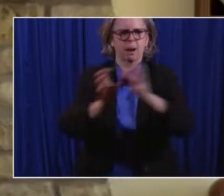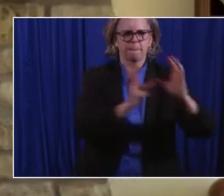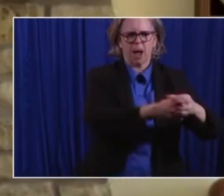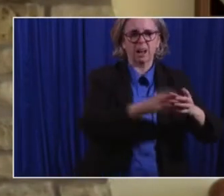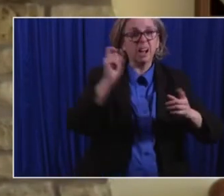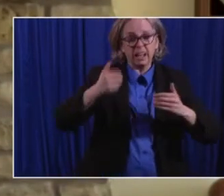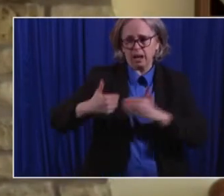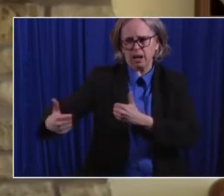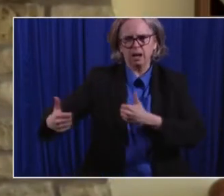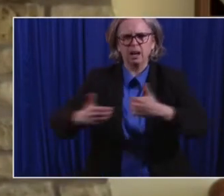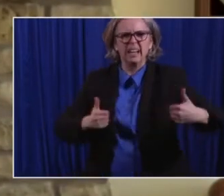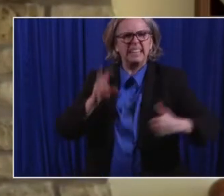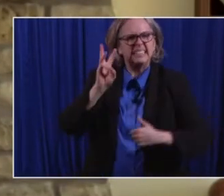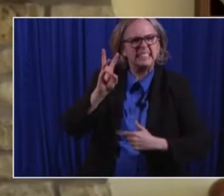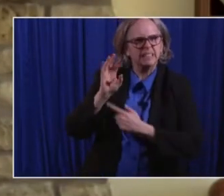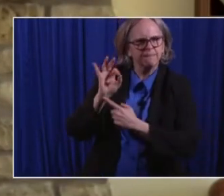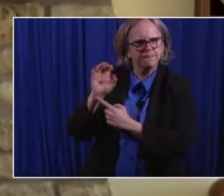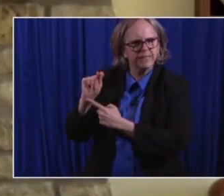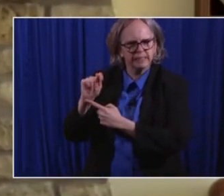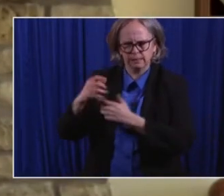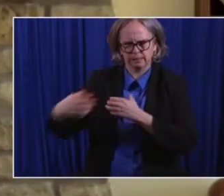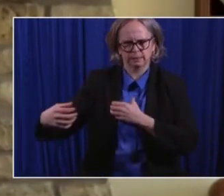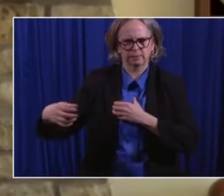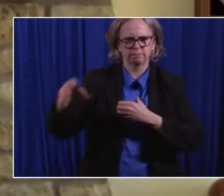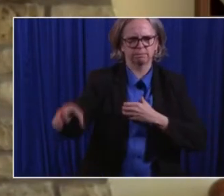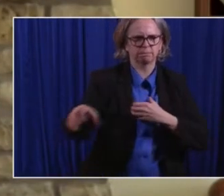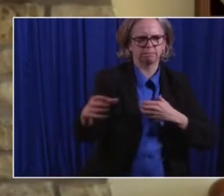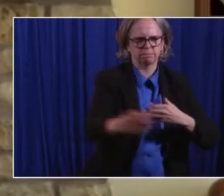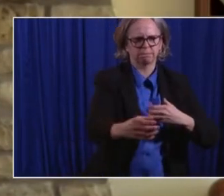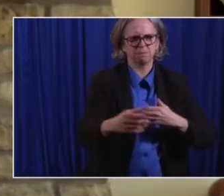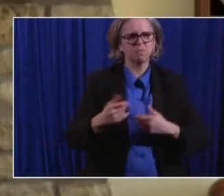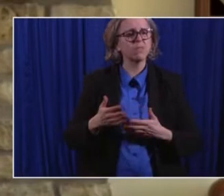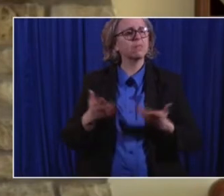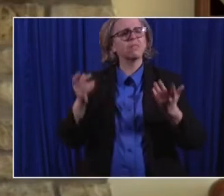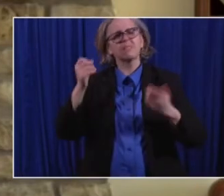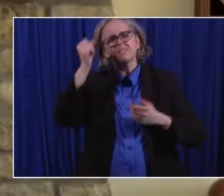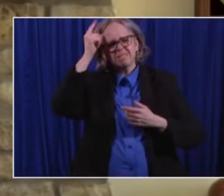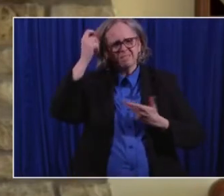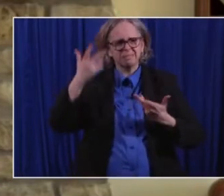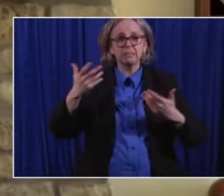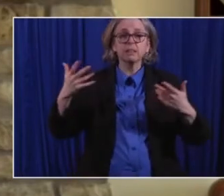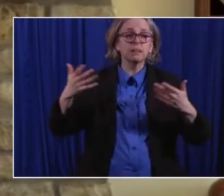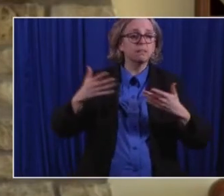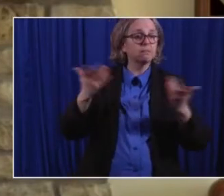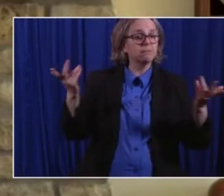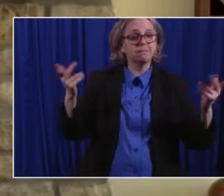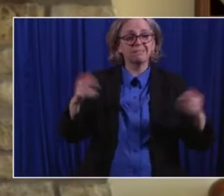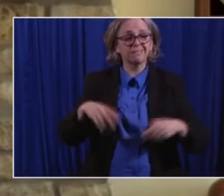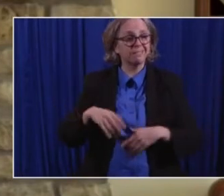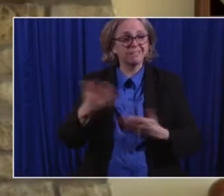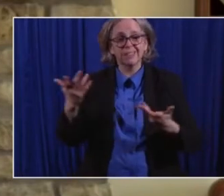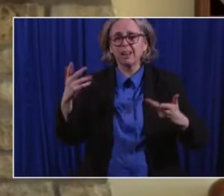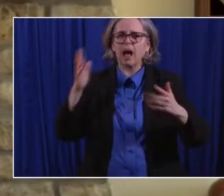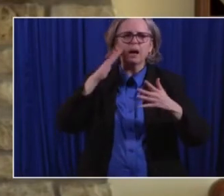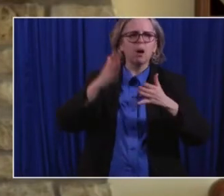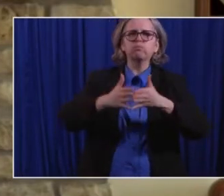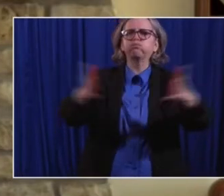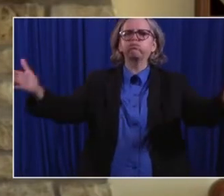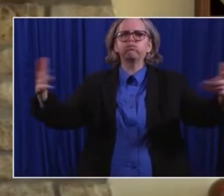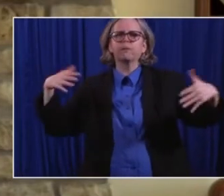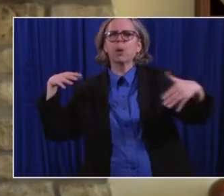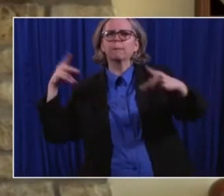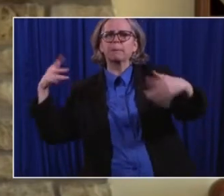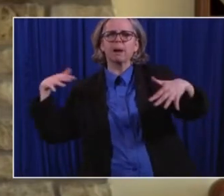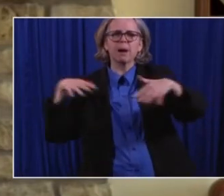6 feet. General admission, lawns, standing room infields are allowed as long as masks are worn and 6 feet distancing